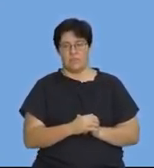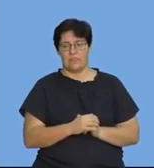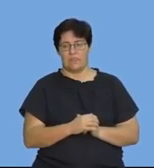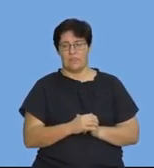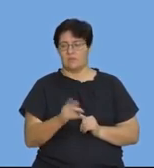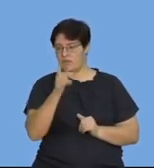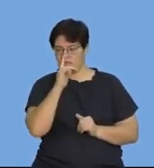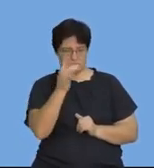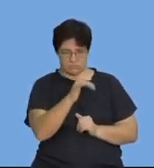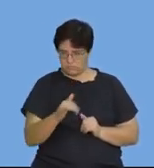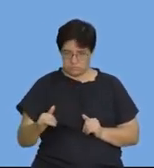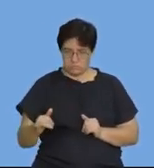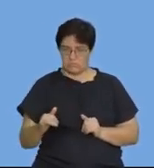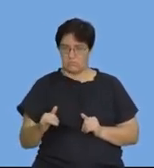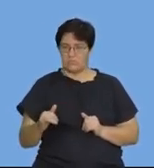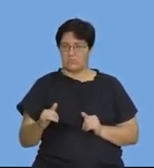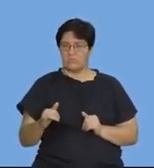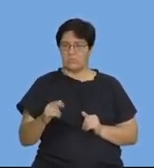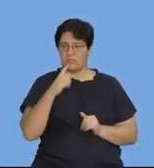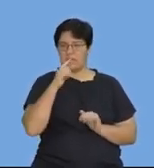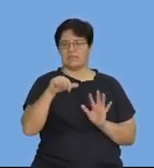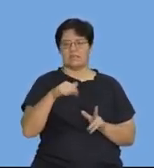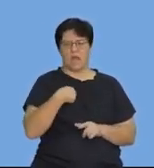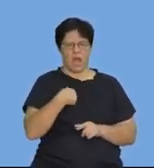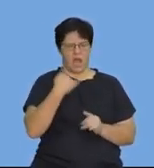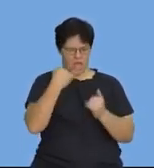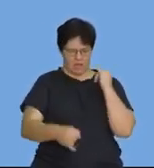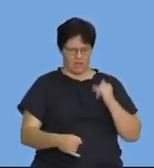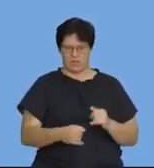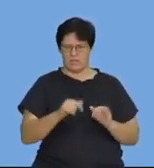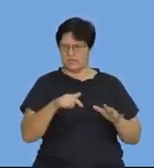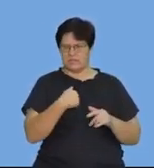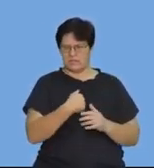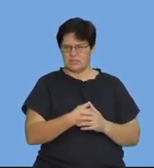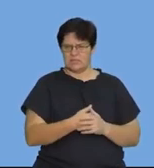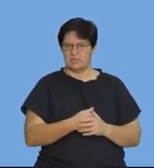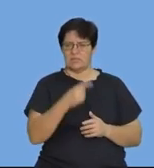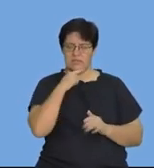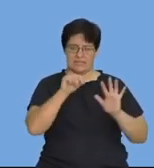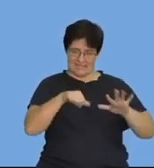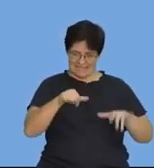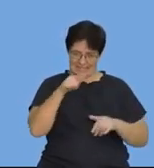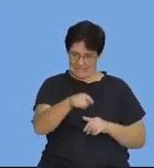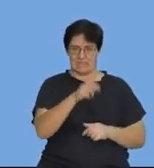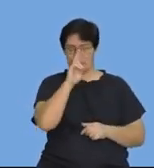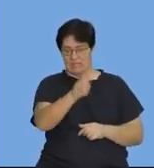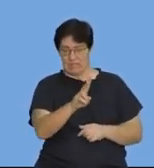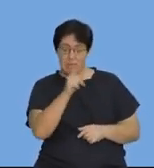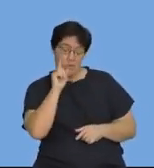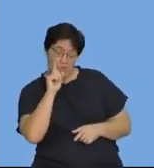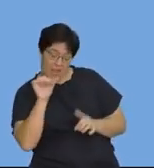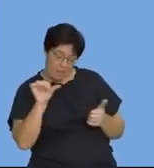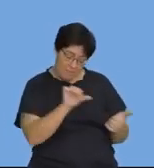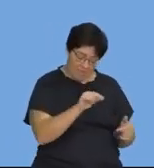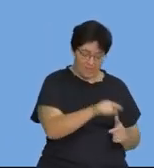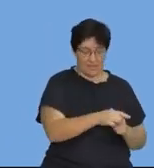quickly. This is actually 16, not 17. So this is 16, you see. So please do make sure that you look